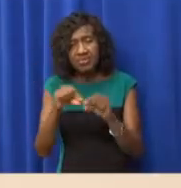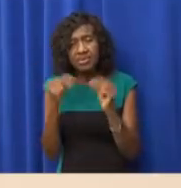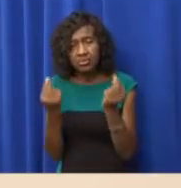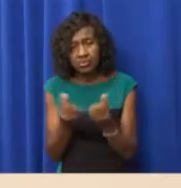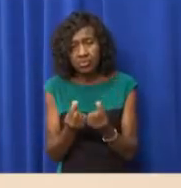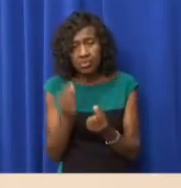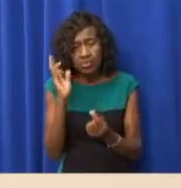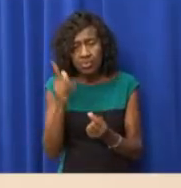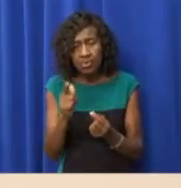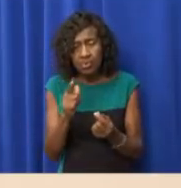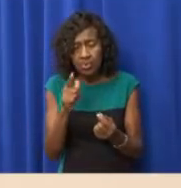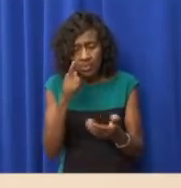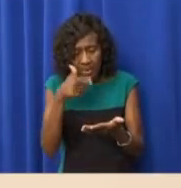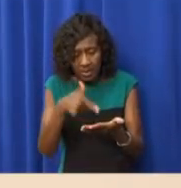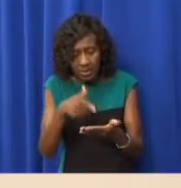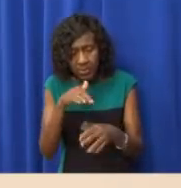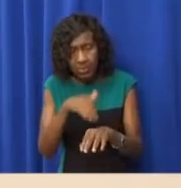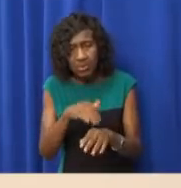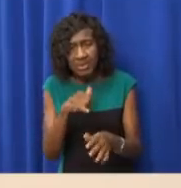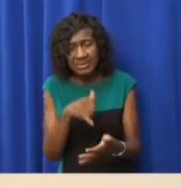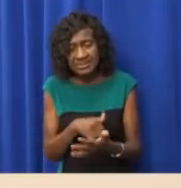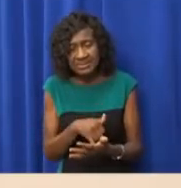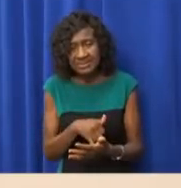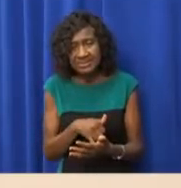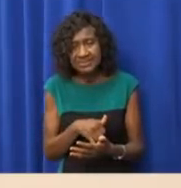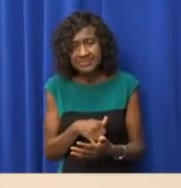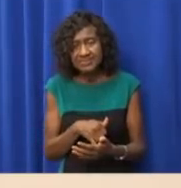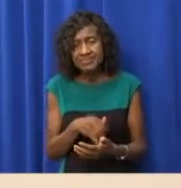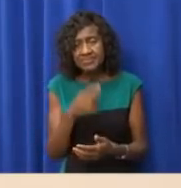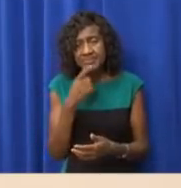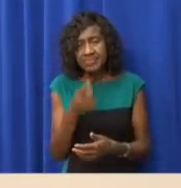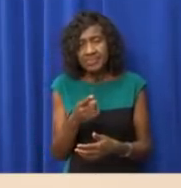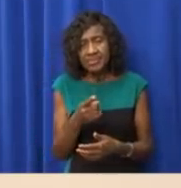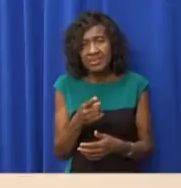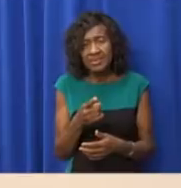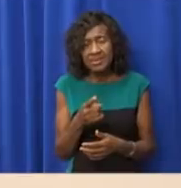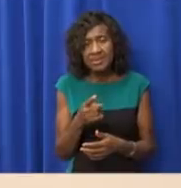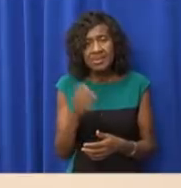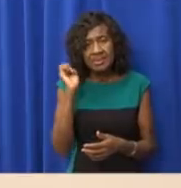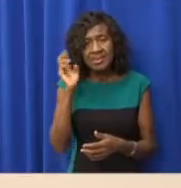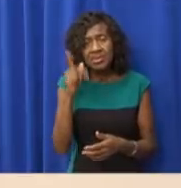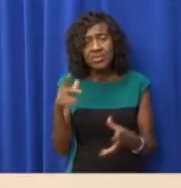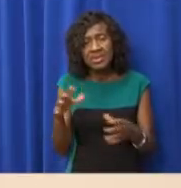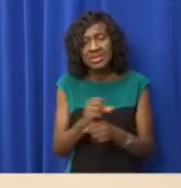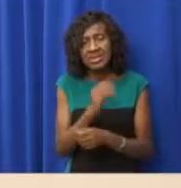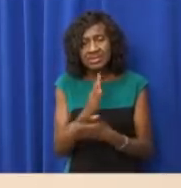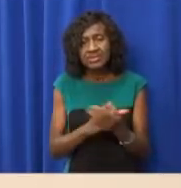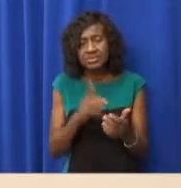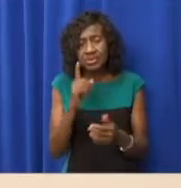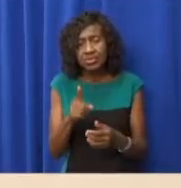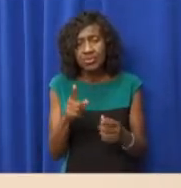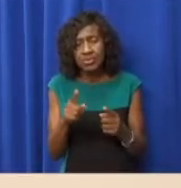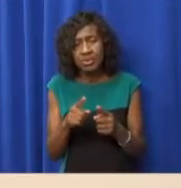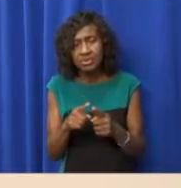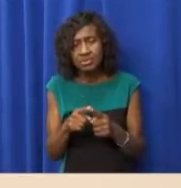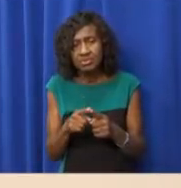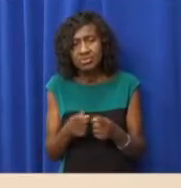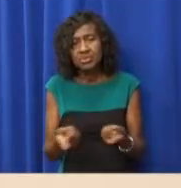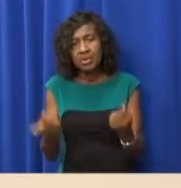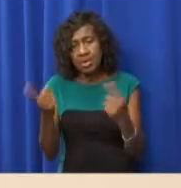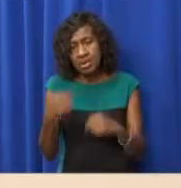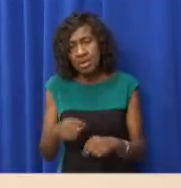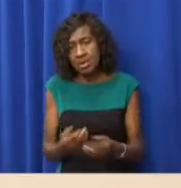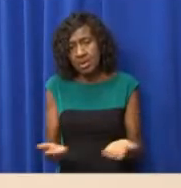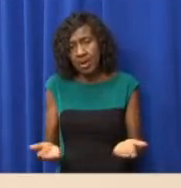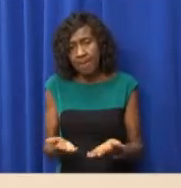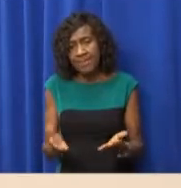can get who knows more about this than I do in the detail to come on, as we've done with respect to pensions and some of the other